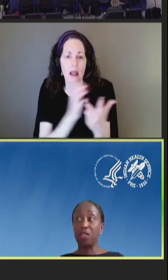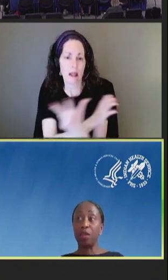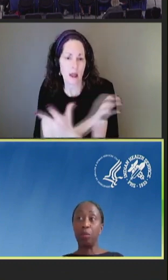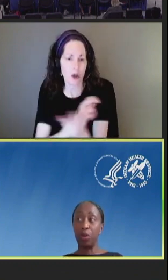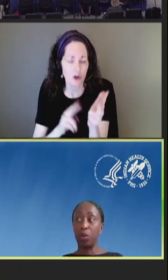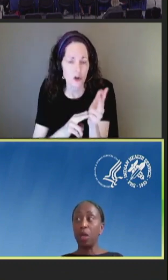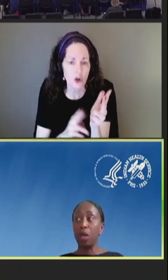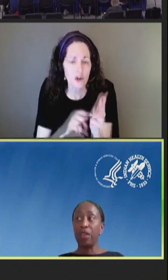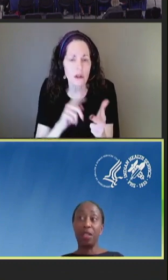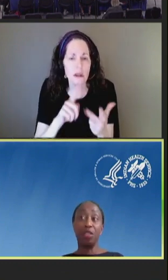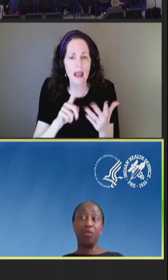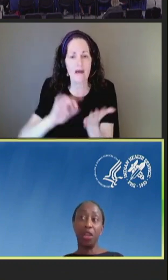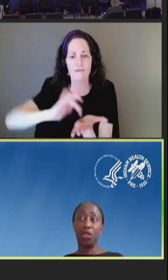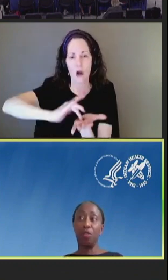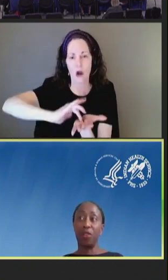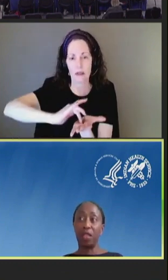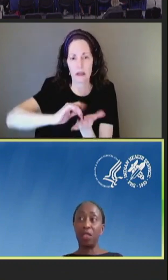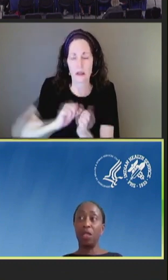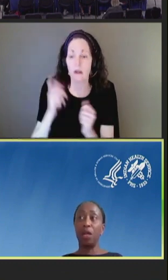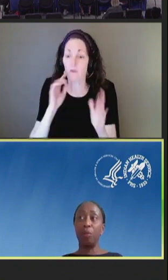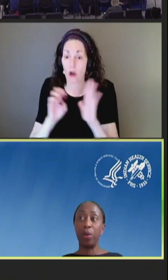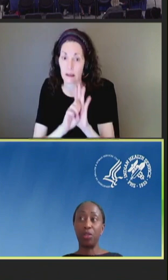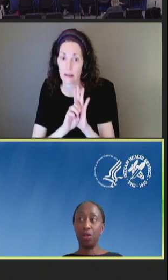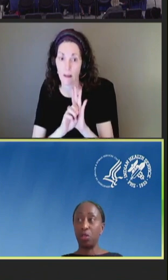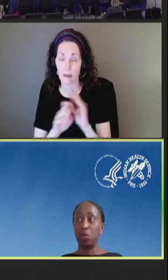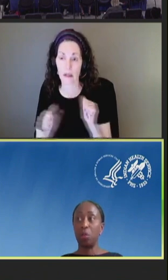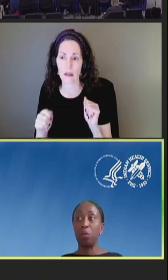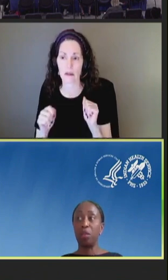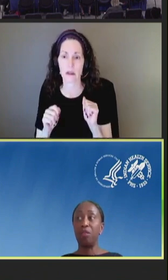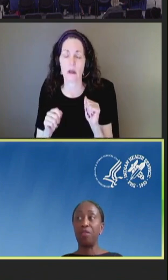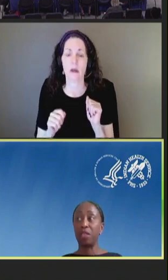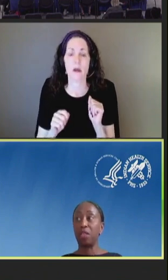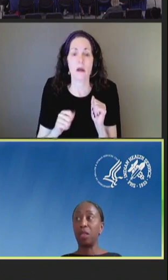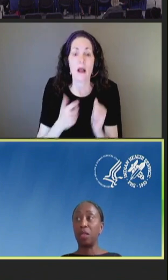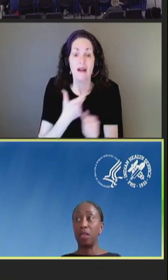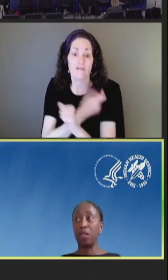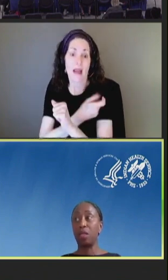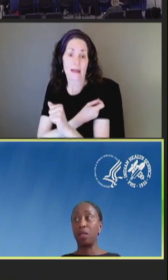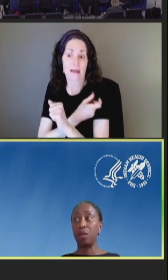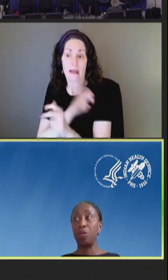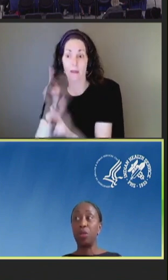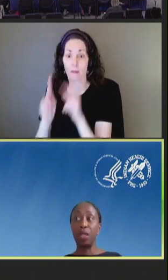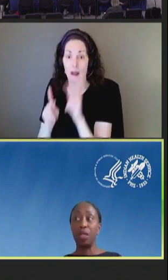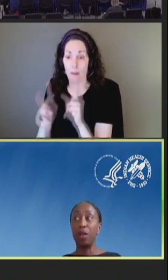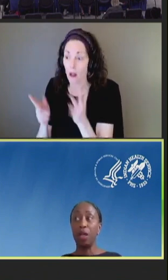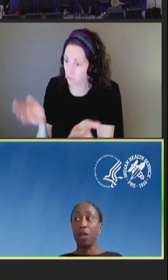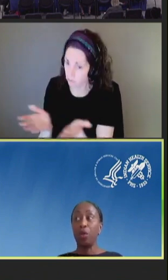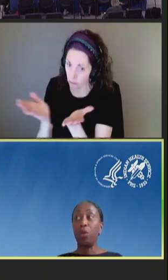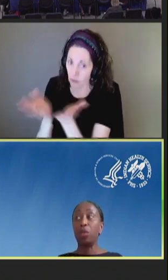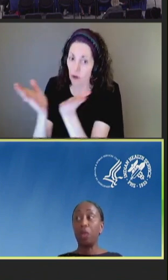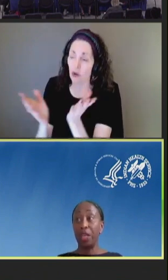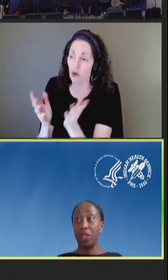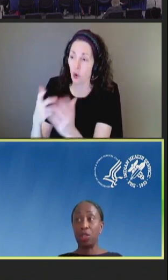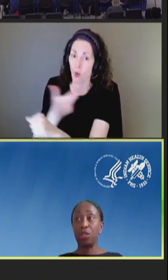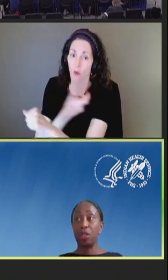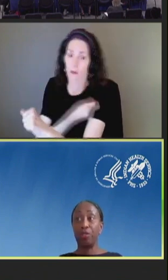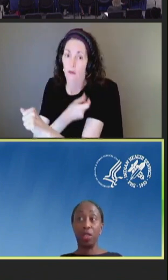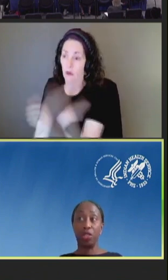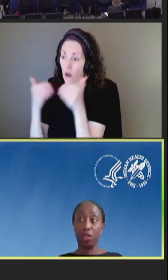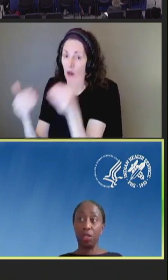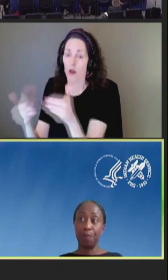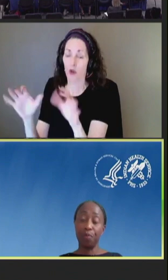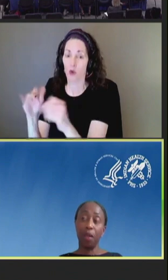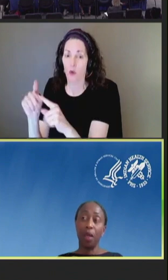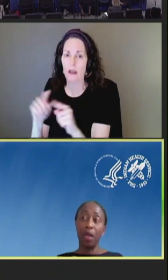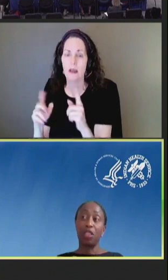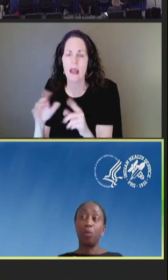For example, the identification of vaccine ambassadors to implement vaccine clinics in the community, remote locations and